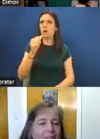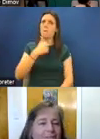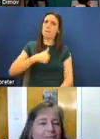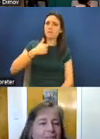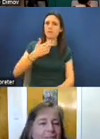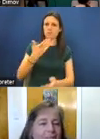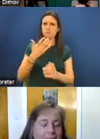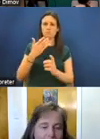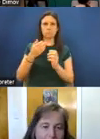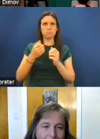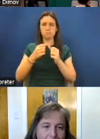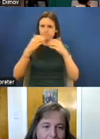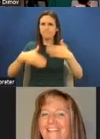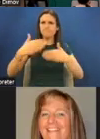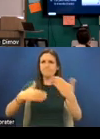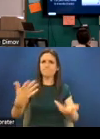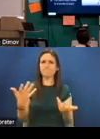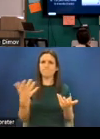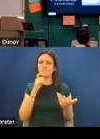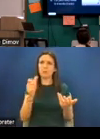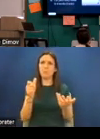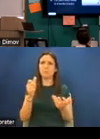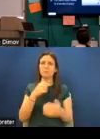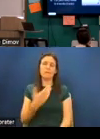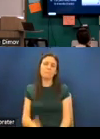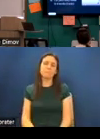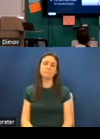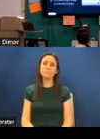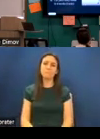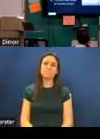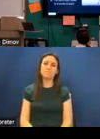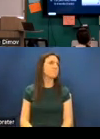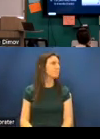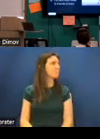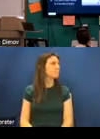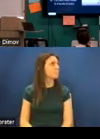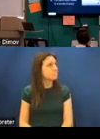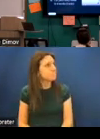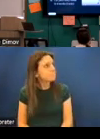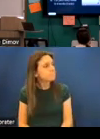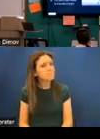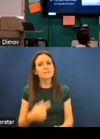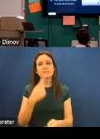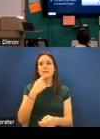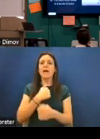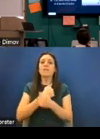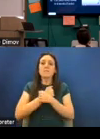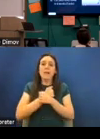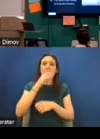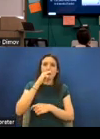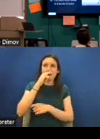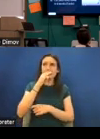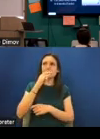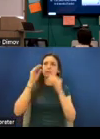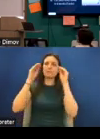from. Great. That's great. I love kids. Teach with love.